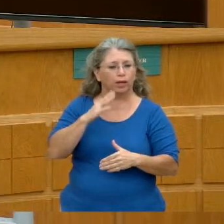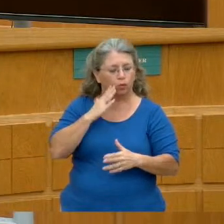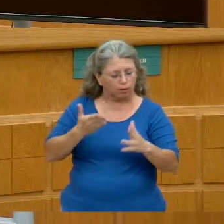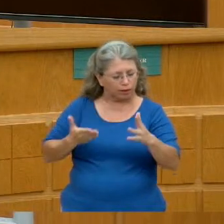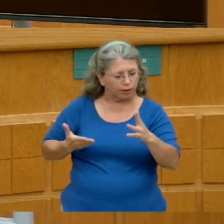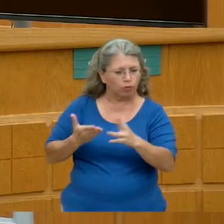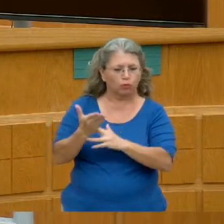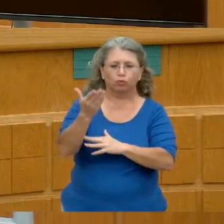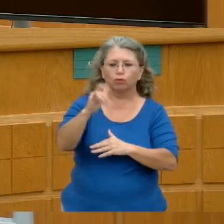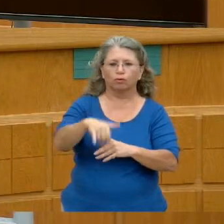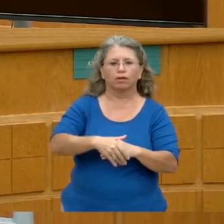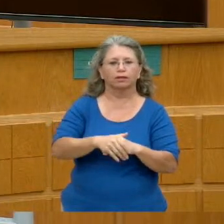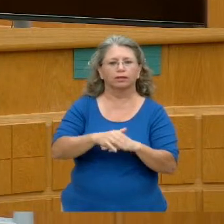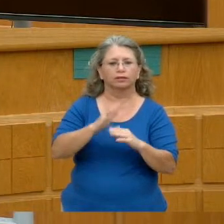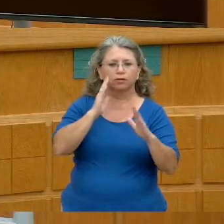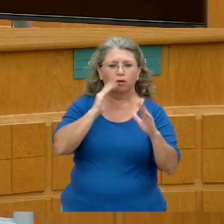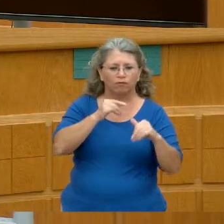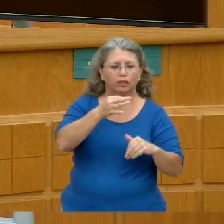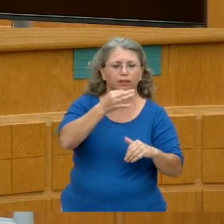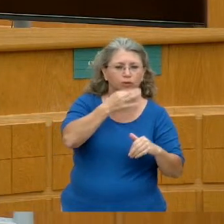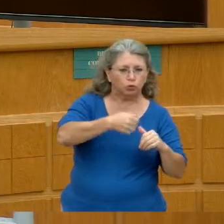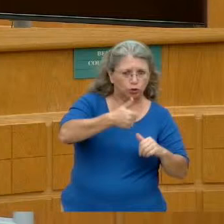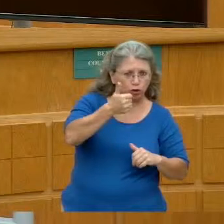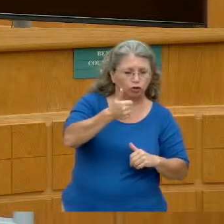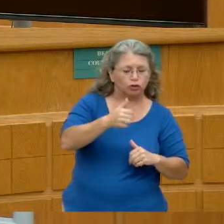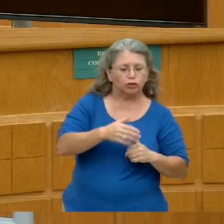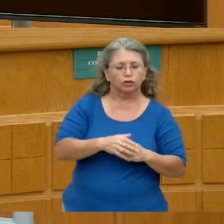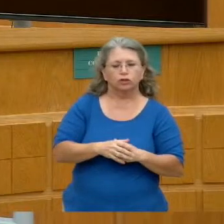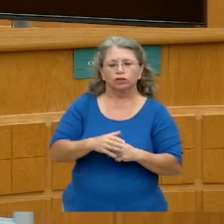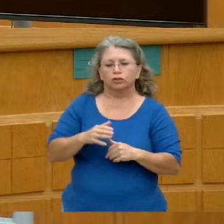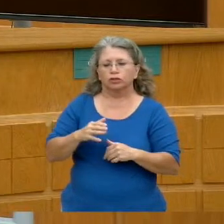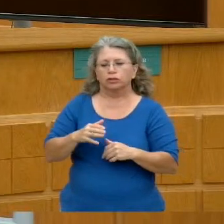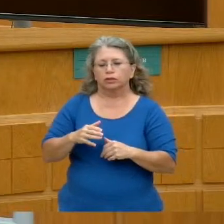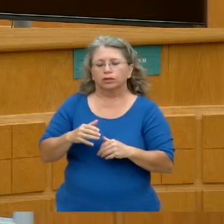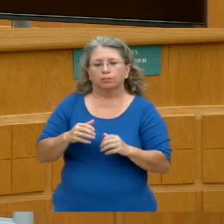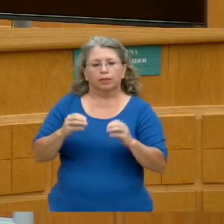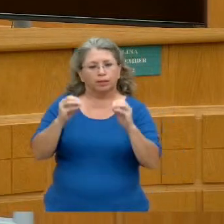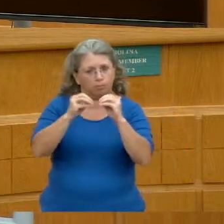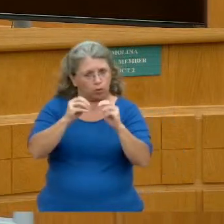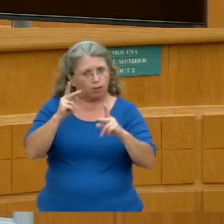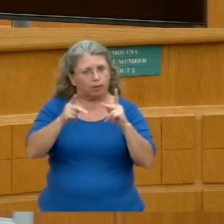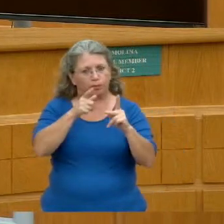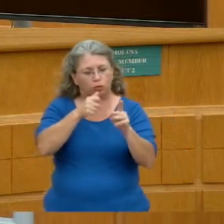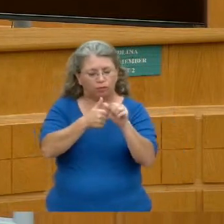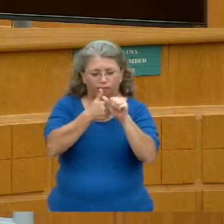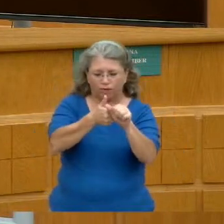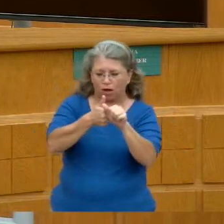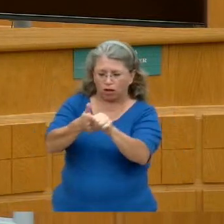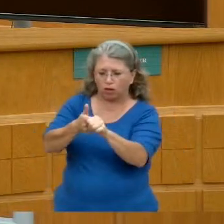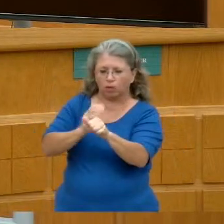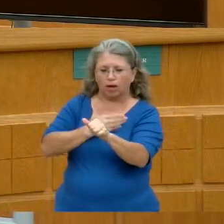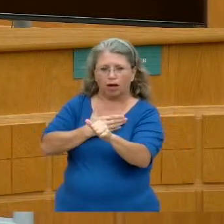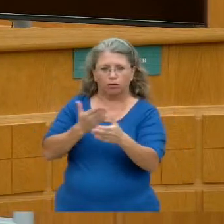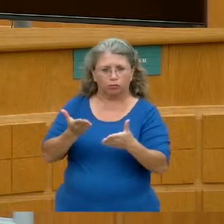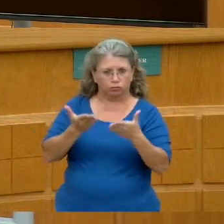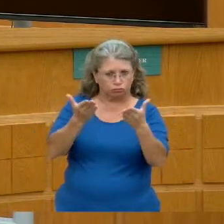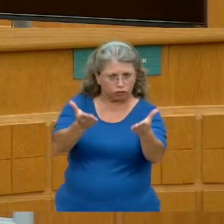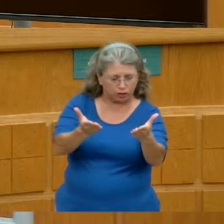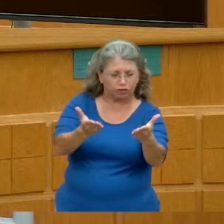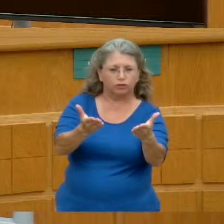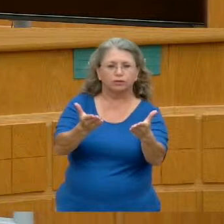and hopefully sooner than later. The more we have abiding by the suggestions that we have, the quicker we're going to get through it. So